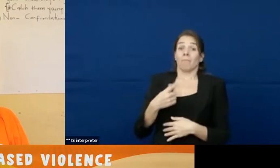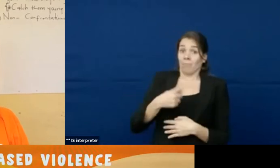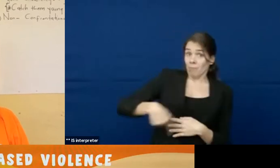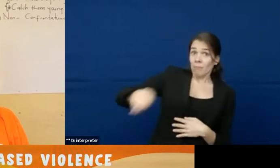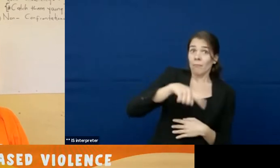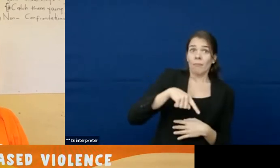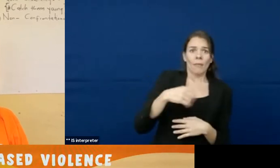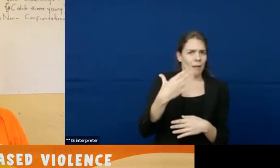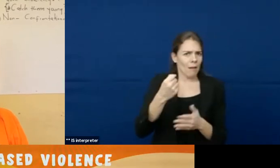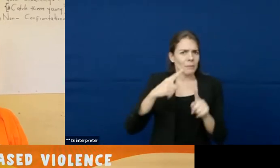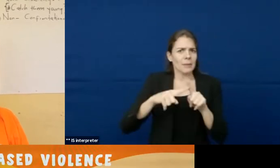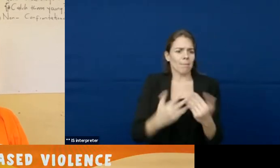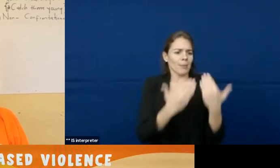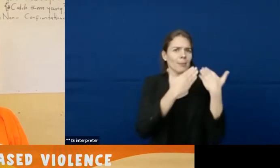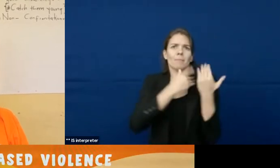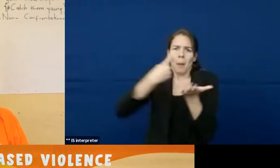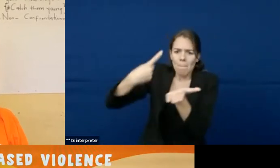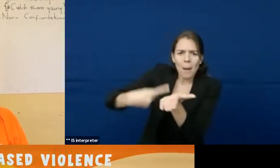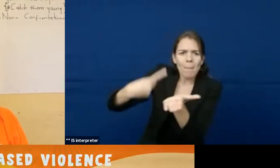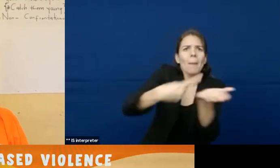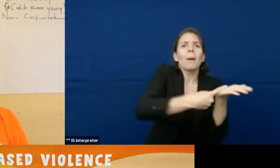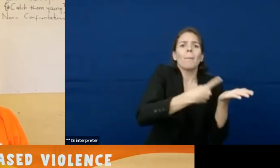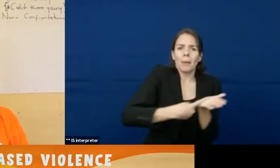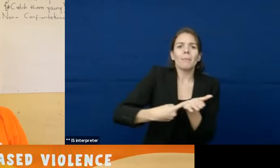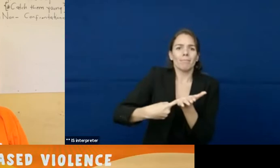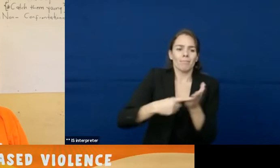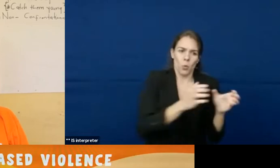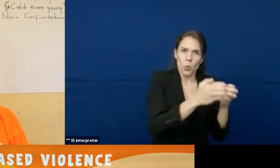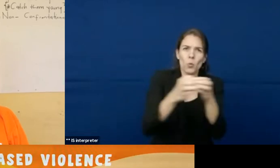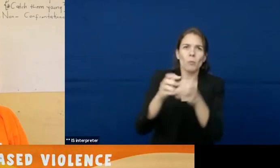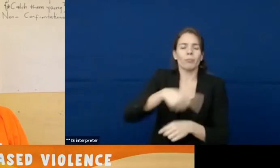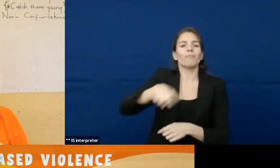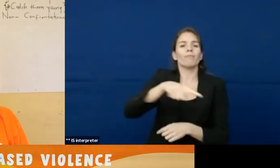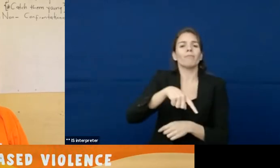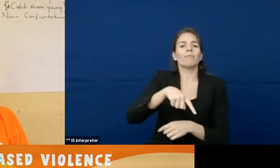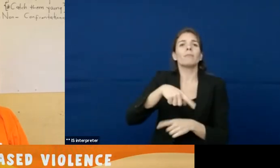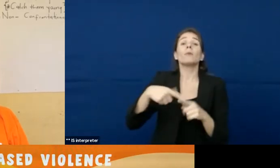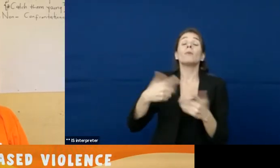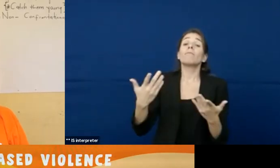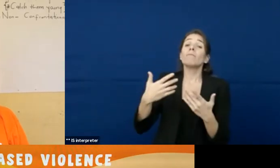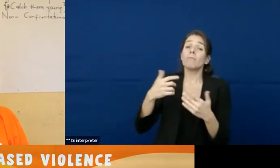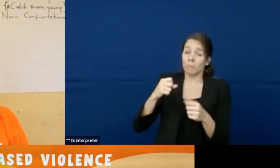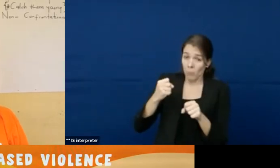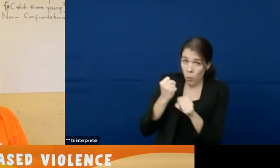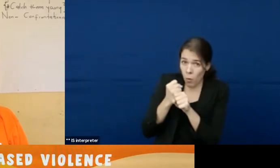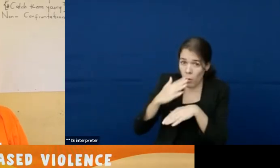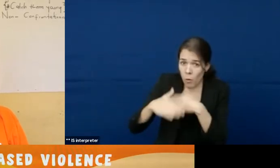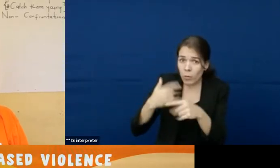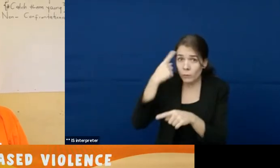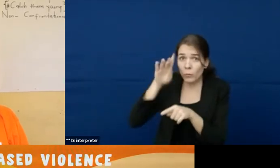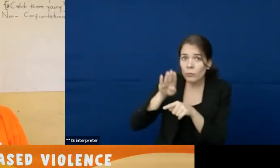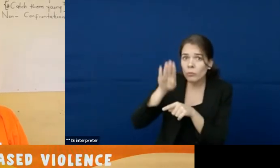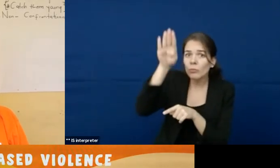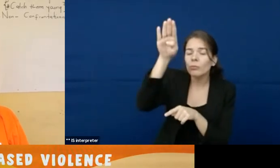all stakeholders, or commitments by multi-stakeholders, reveals the seriousness of the call to end